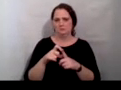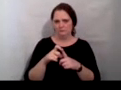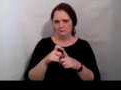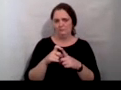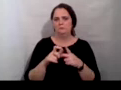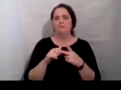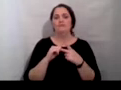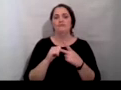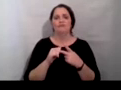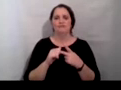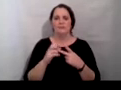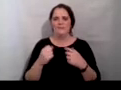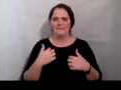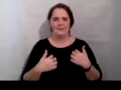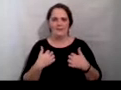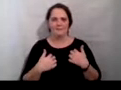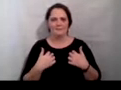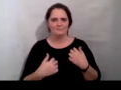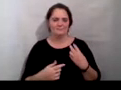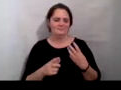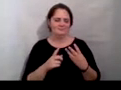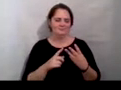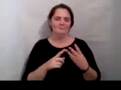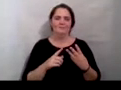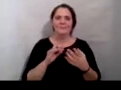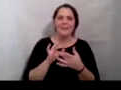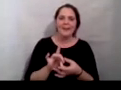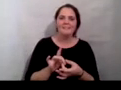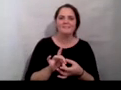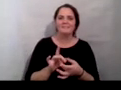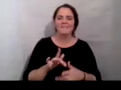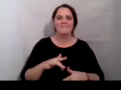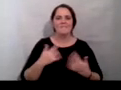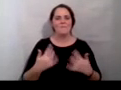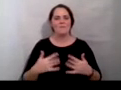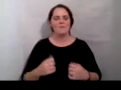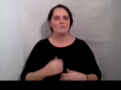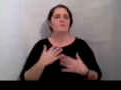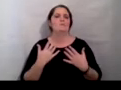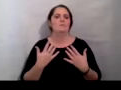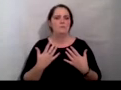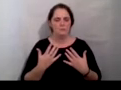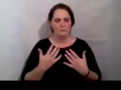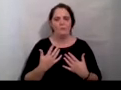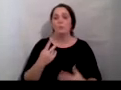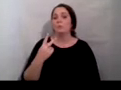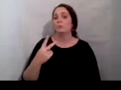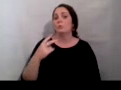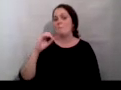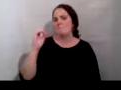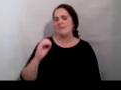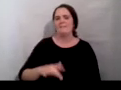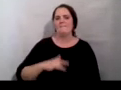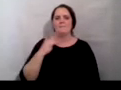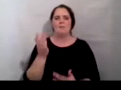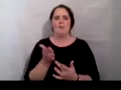The next is excited. And after that, connected, then enlightened. 2%